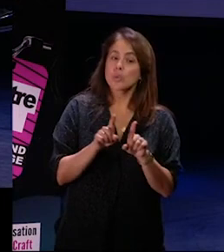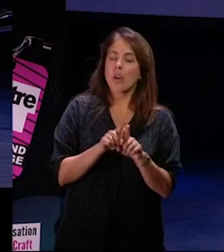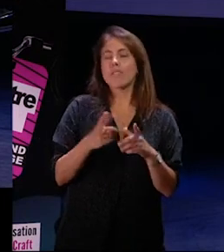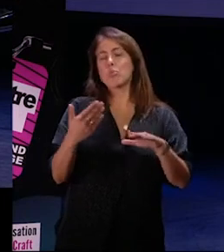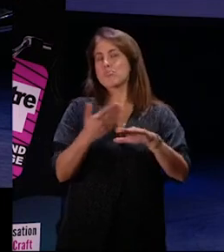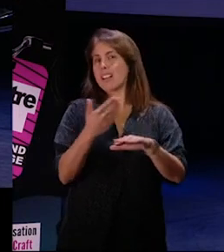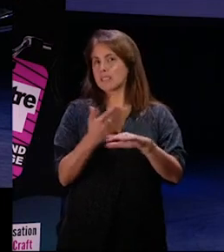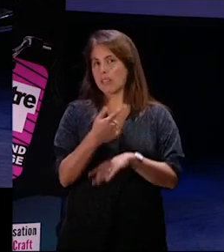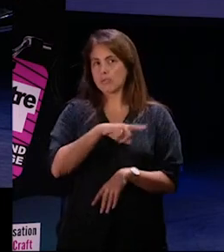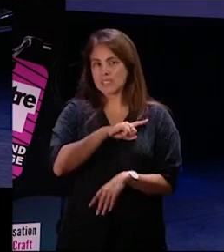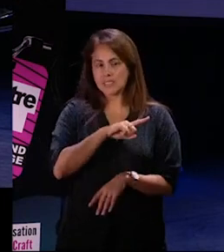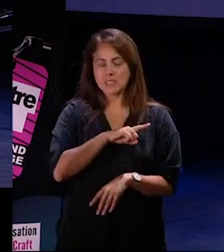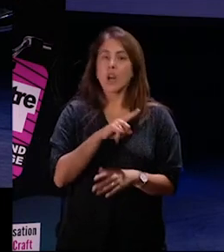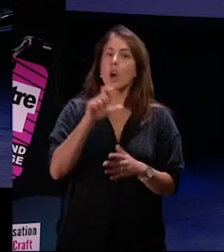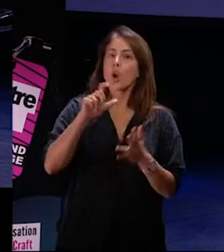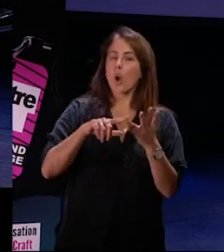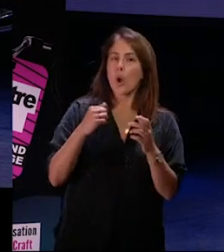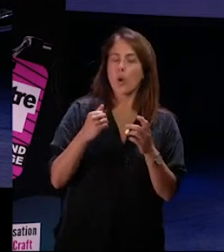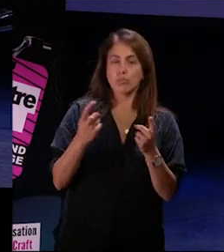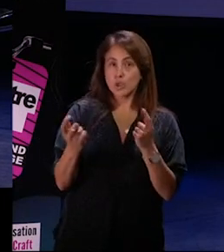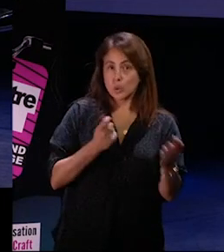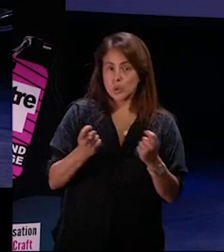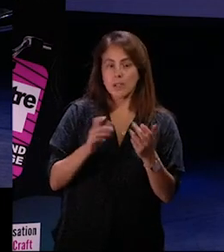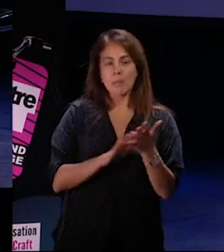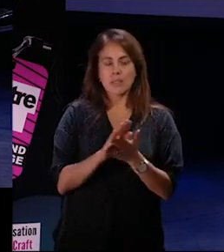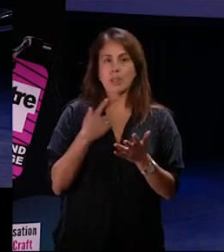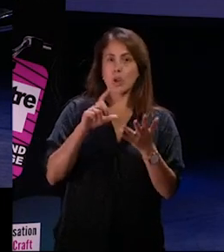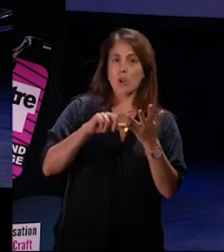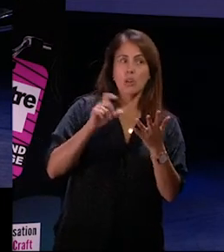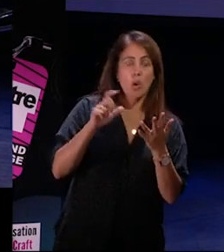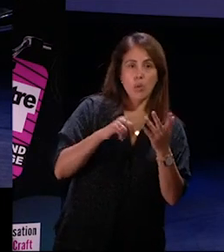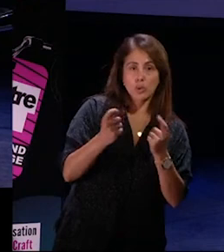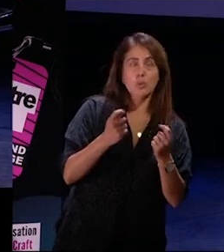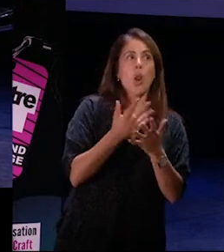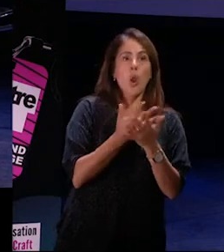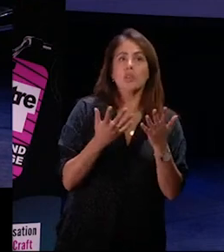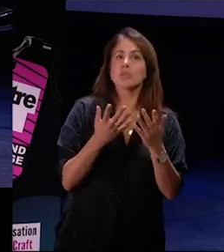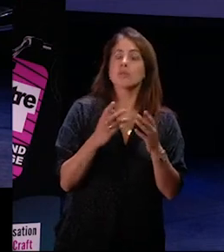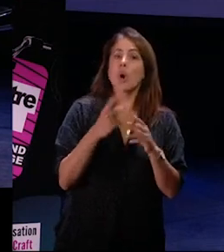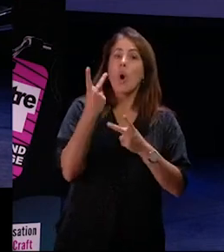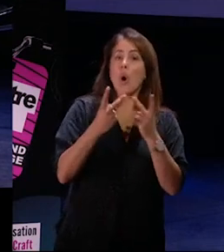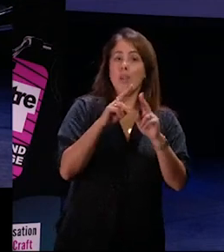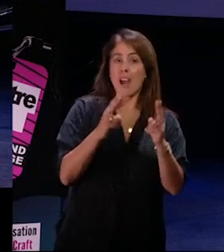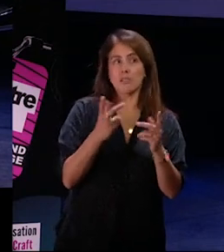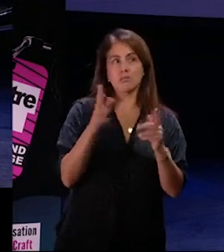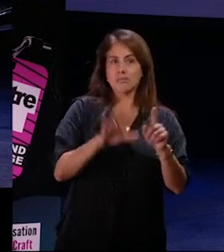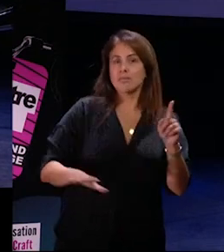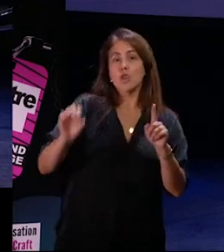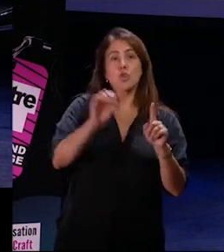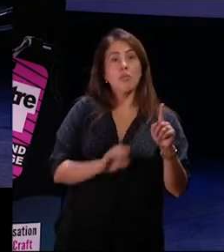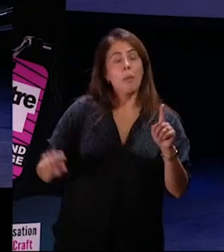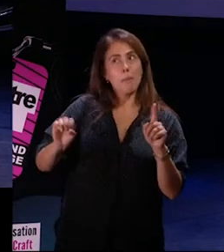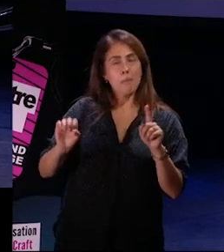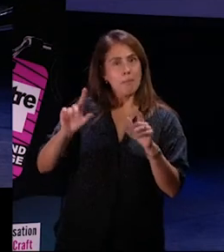practical term, is co-producing. So we co-produce with a lot of opera houses around Europe particularly, sometimes further afield. To be able to share